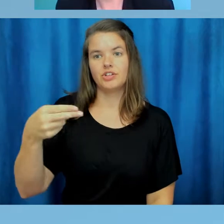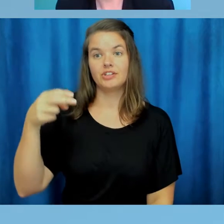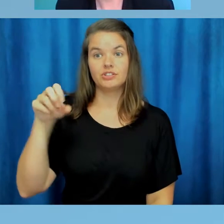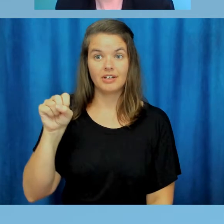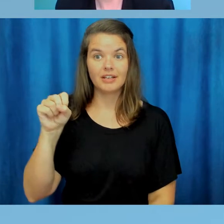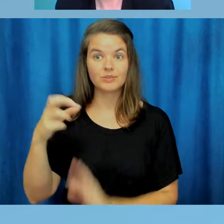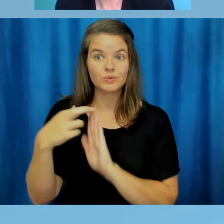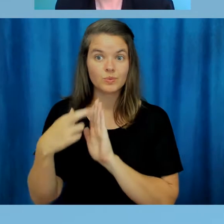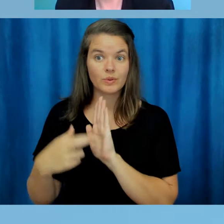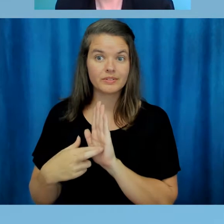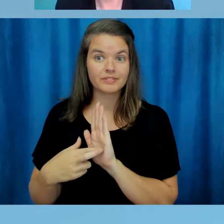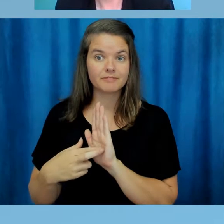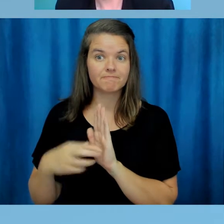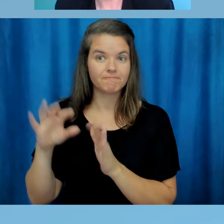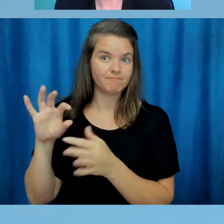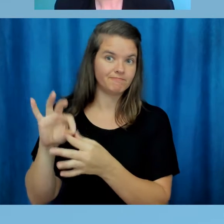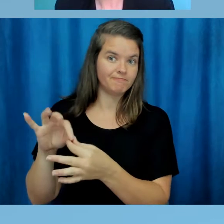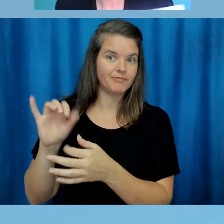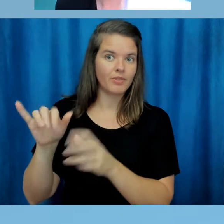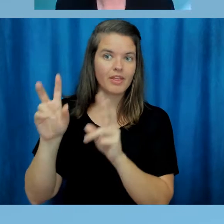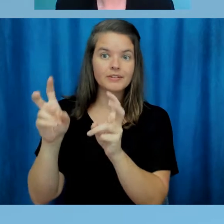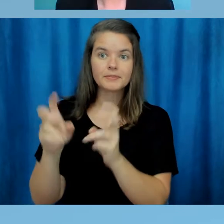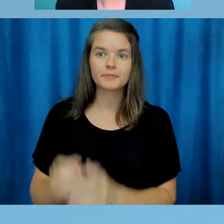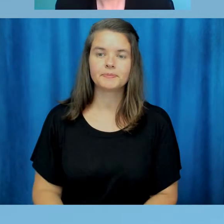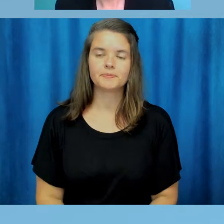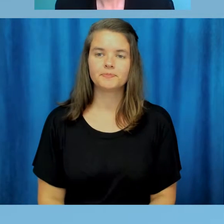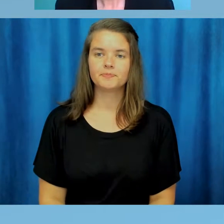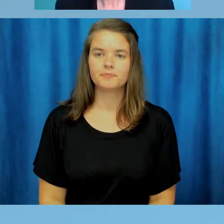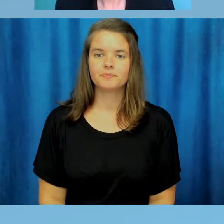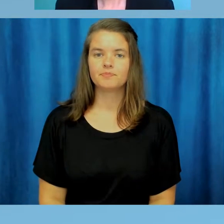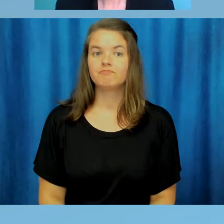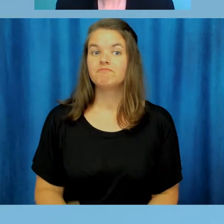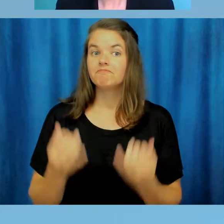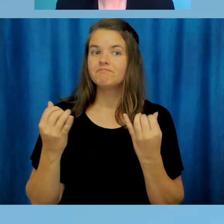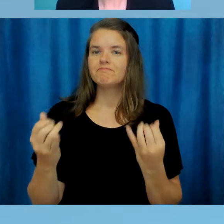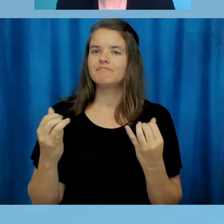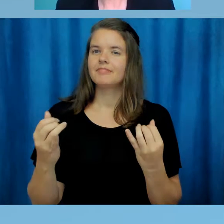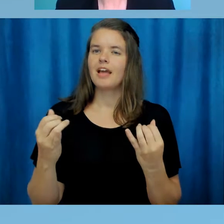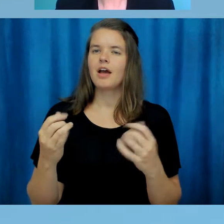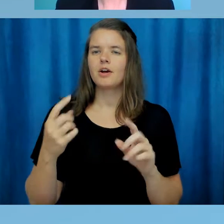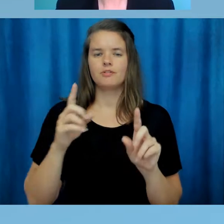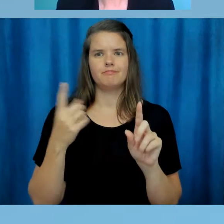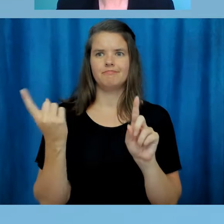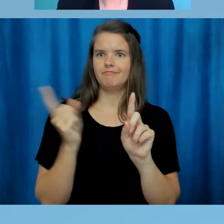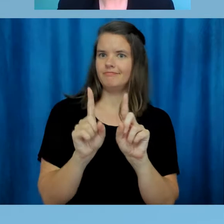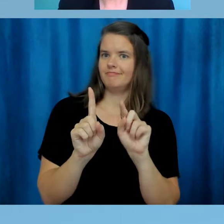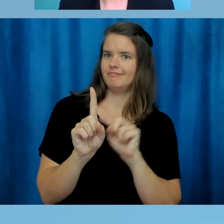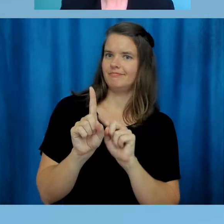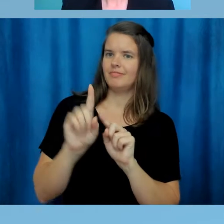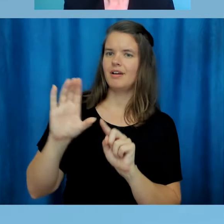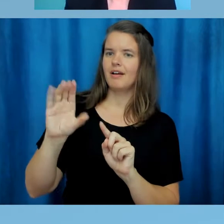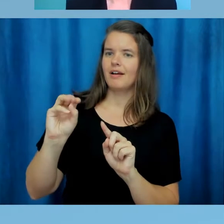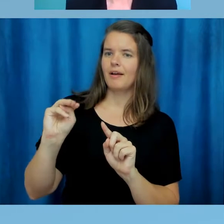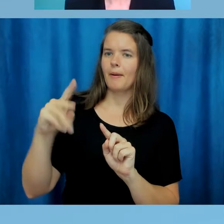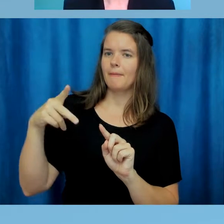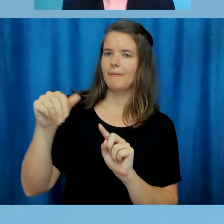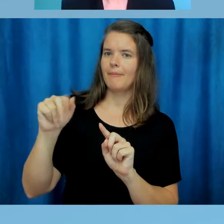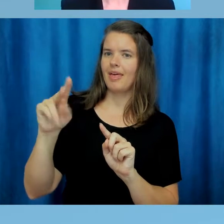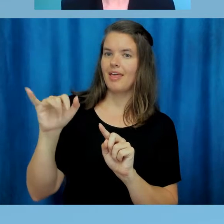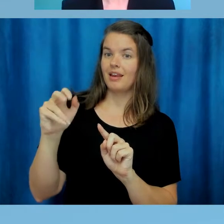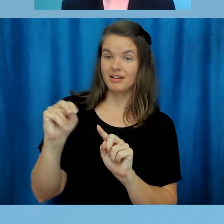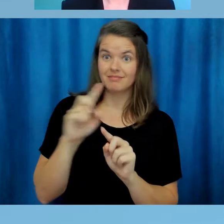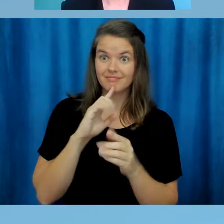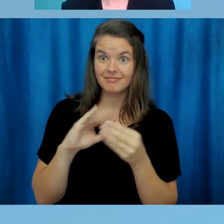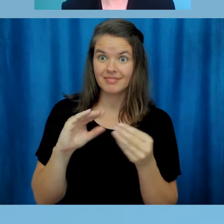HHS rules on that. So let's look at a companion. I've told you that the law